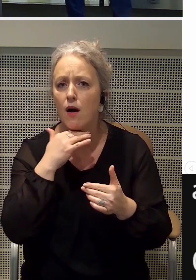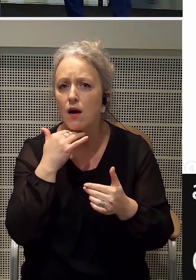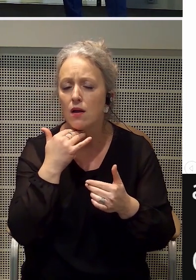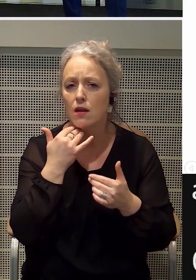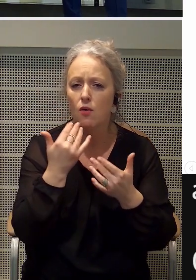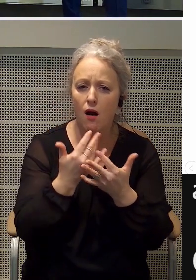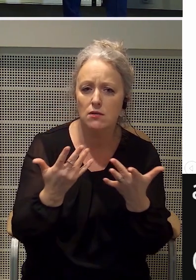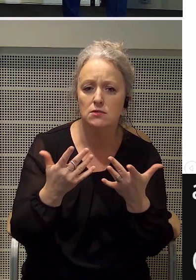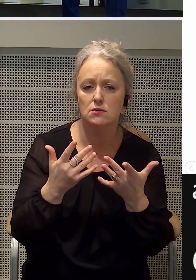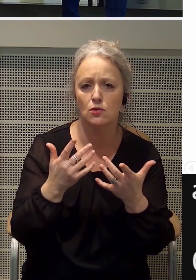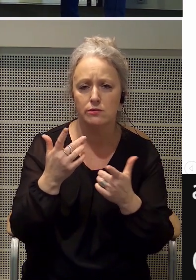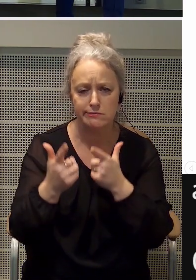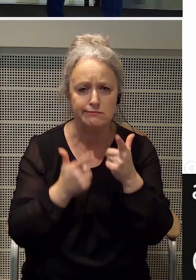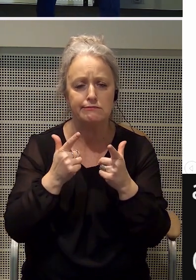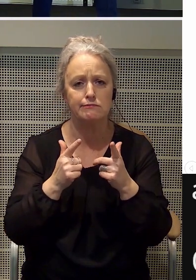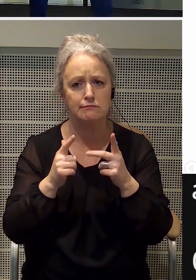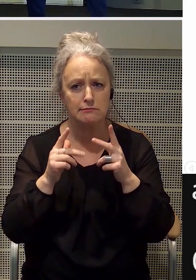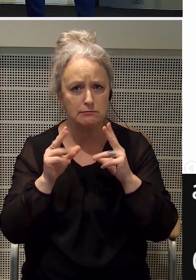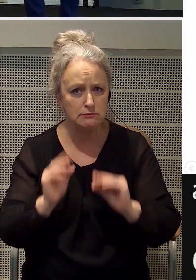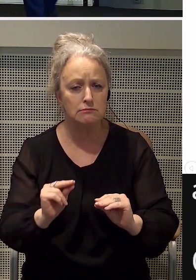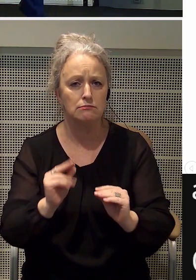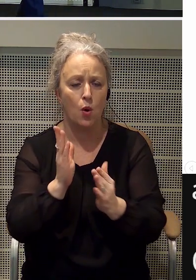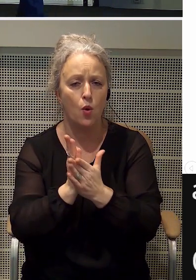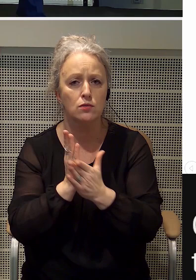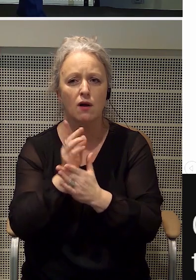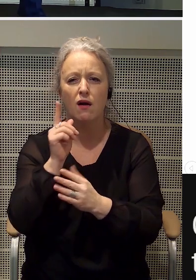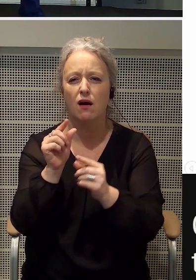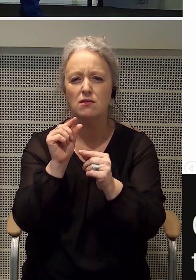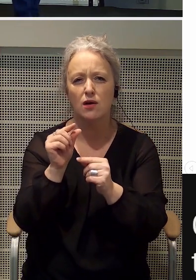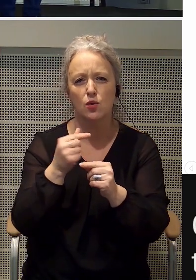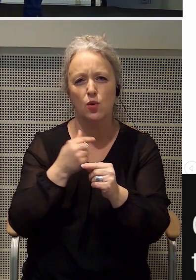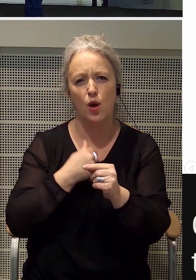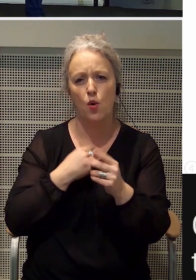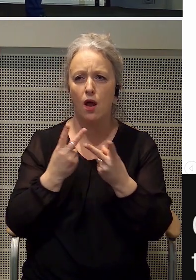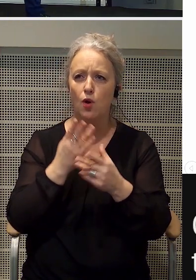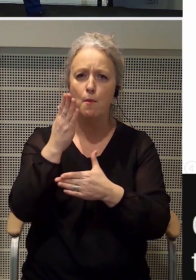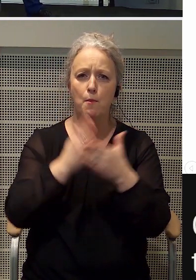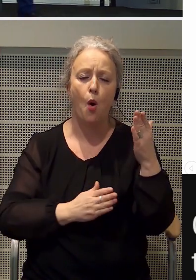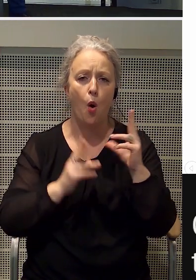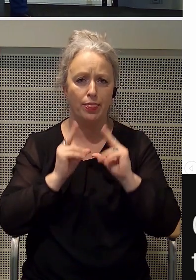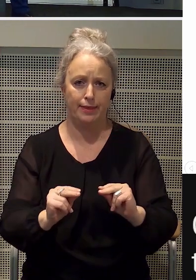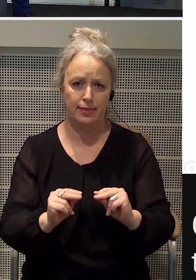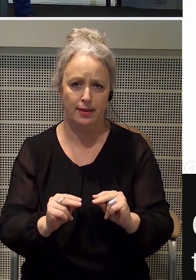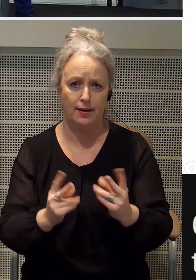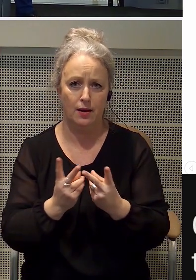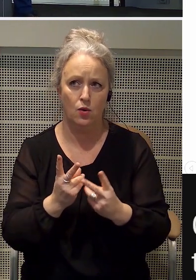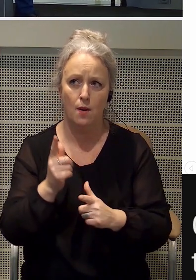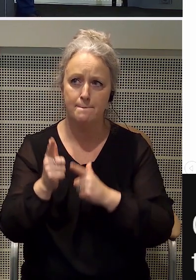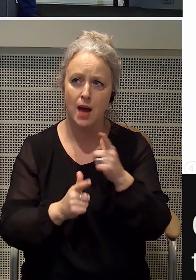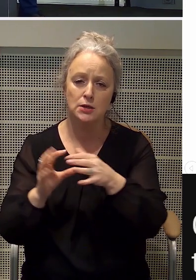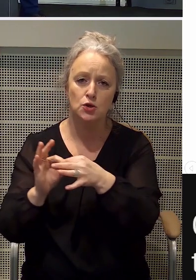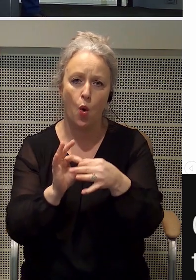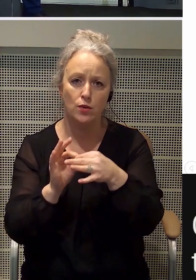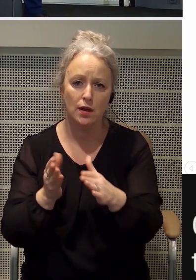spoken about qualities here, and we have also been saying many things that are